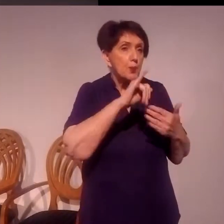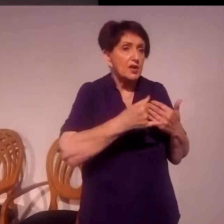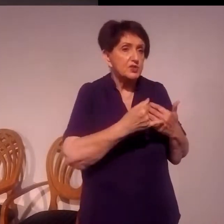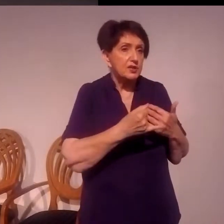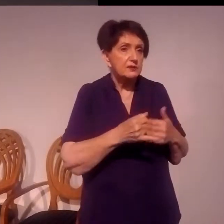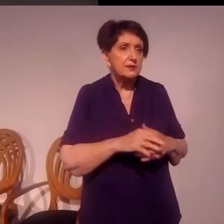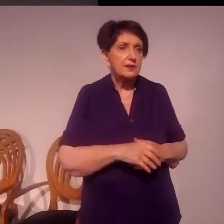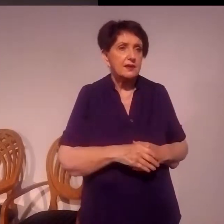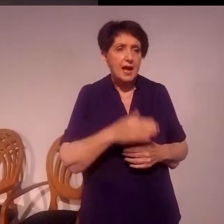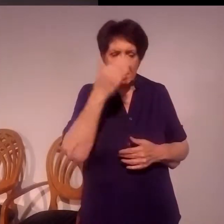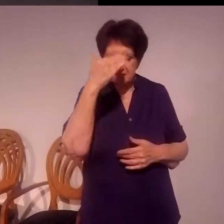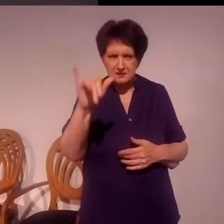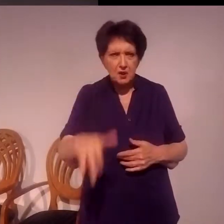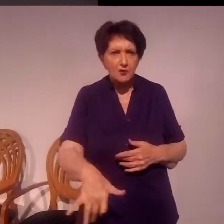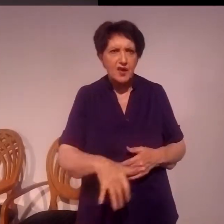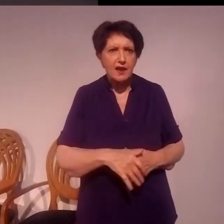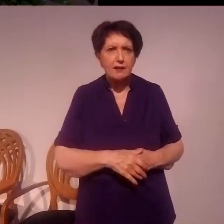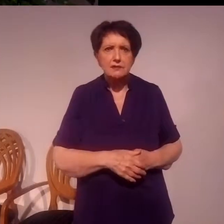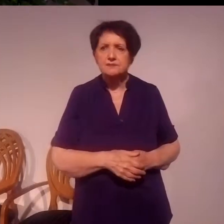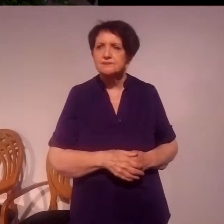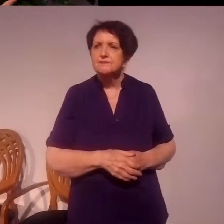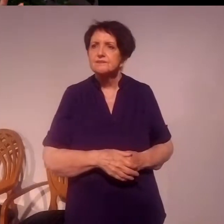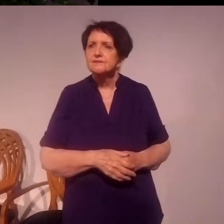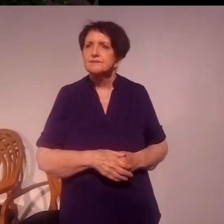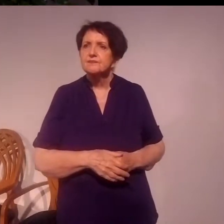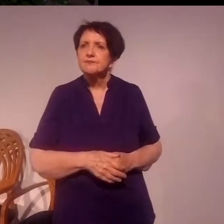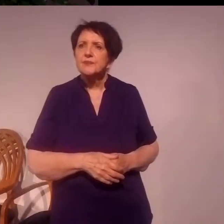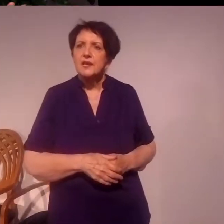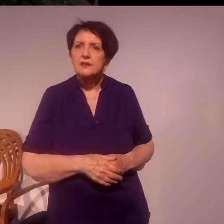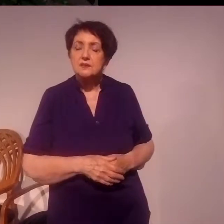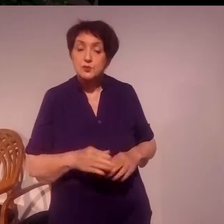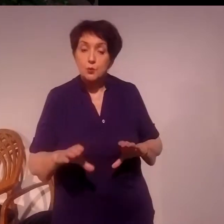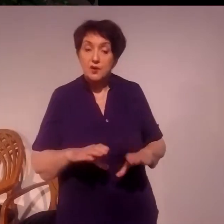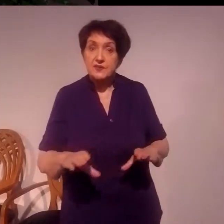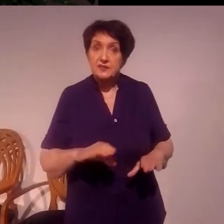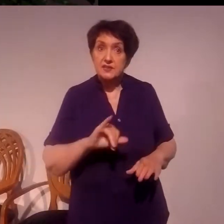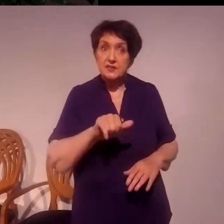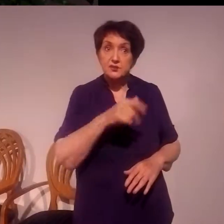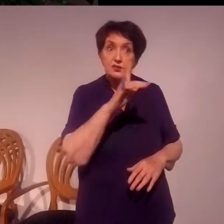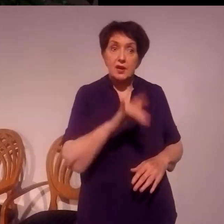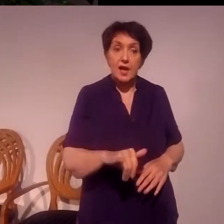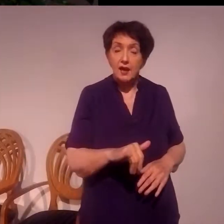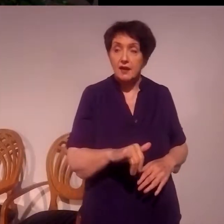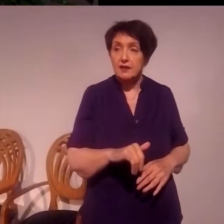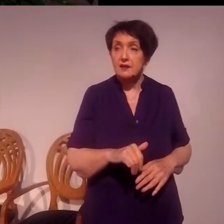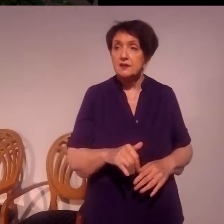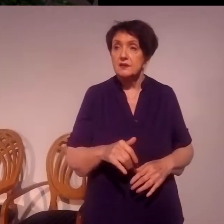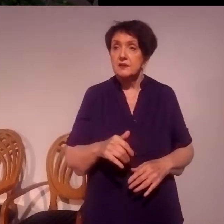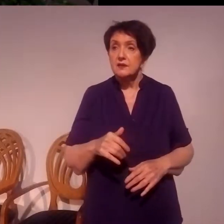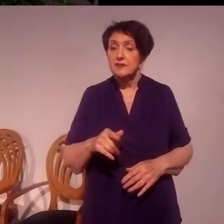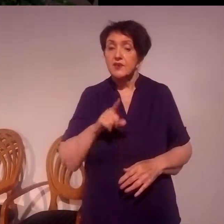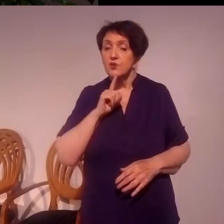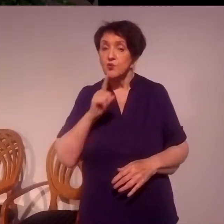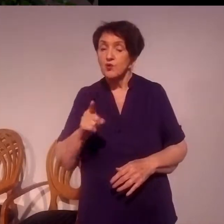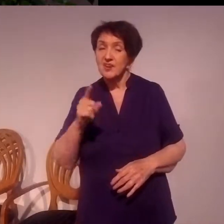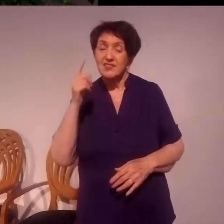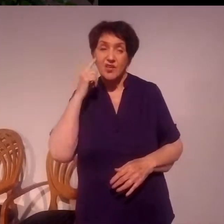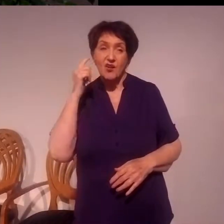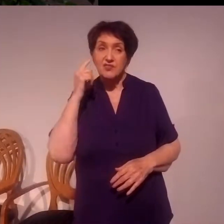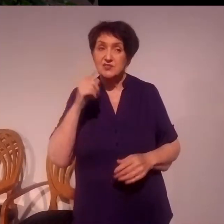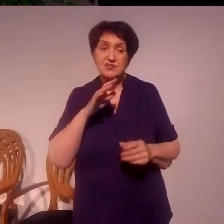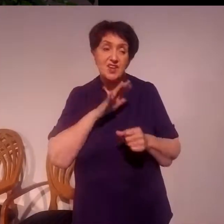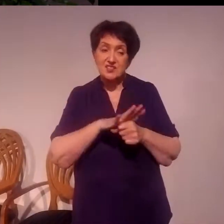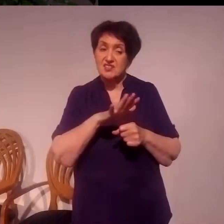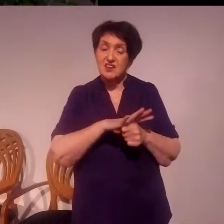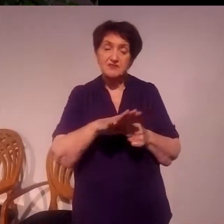I didn't know that. So what they did in July, because they really don't think there's enough demand from